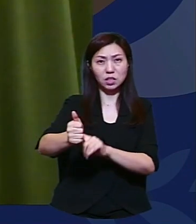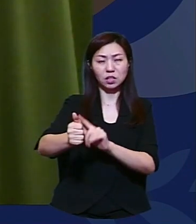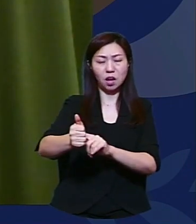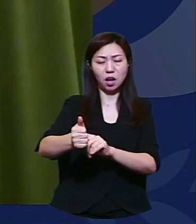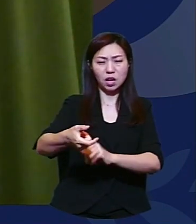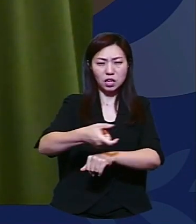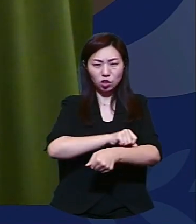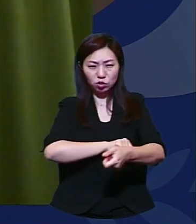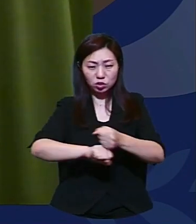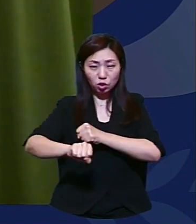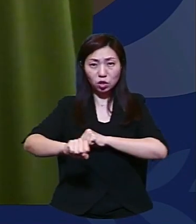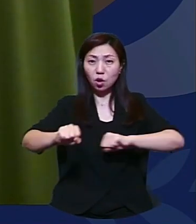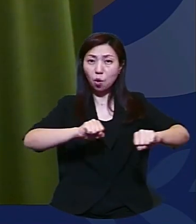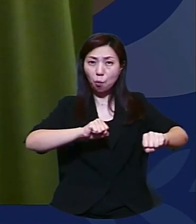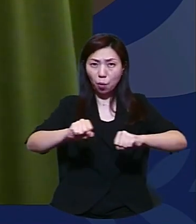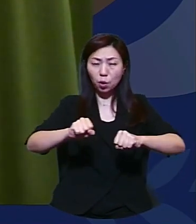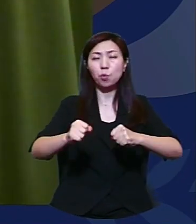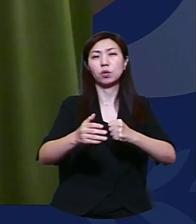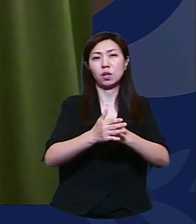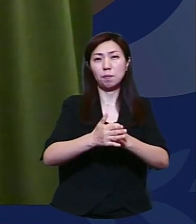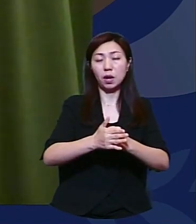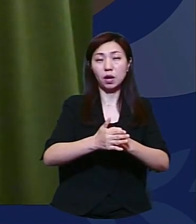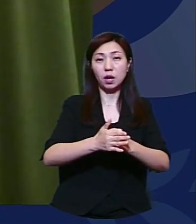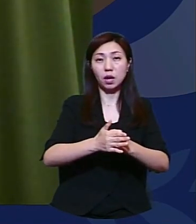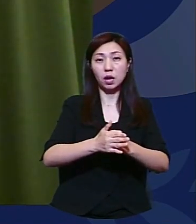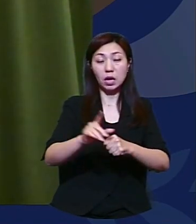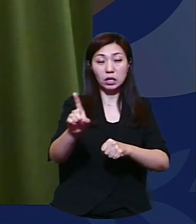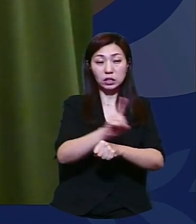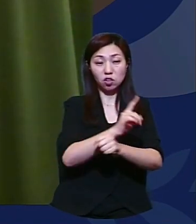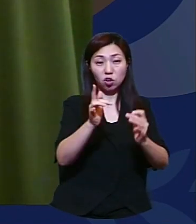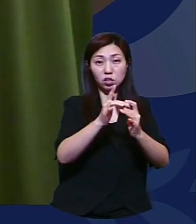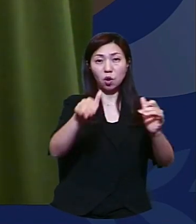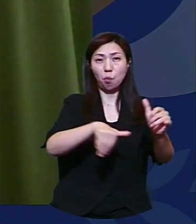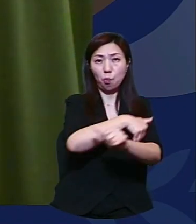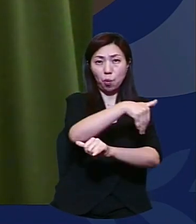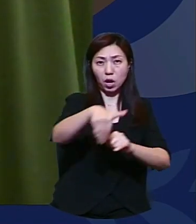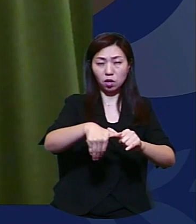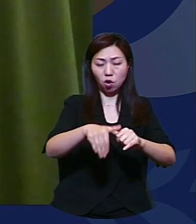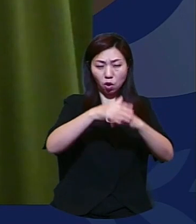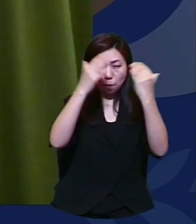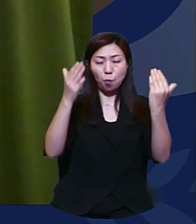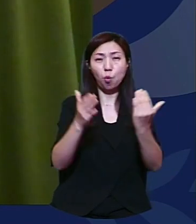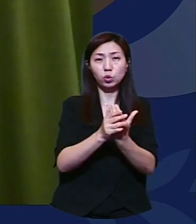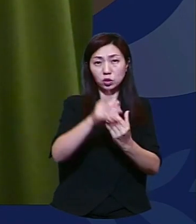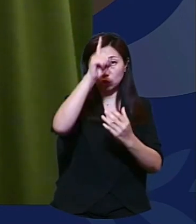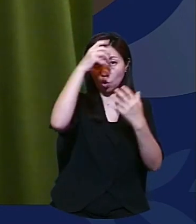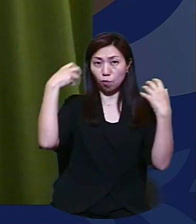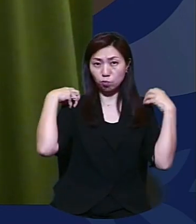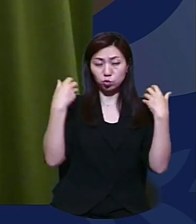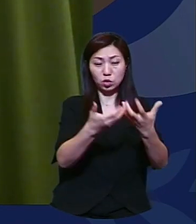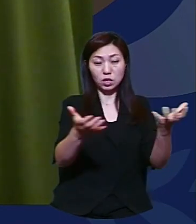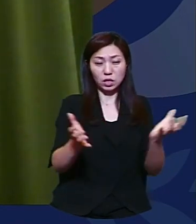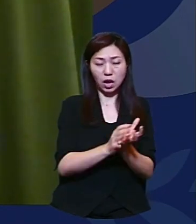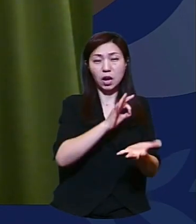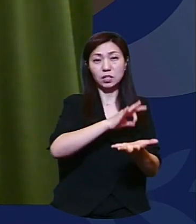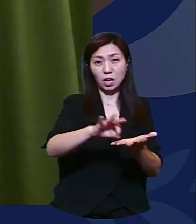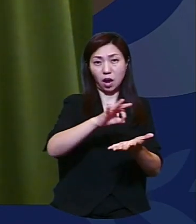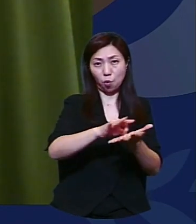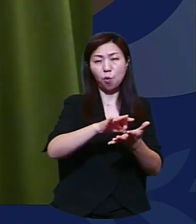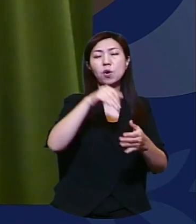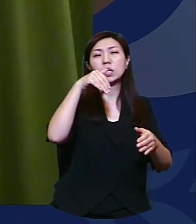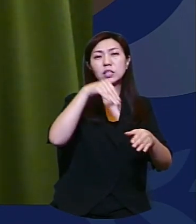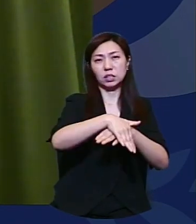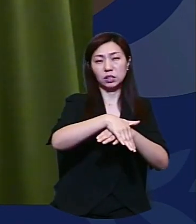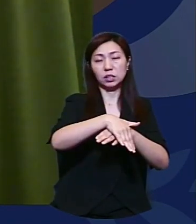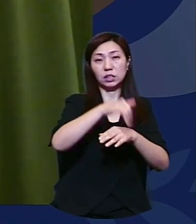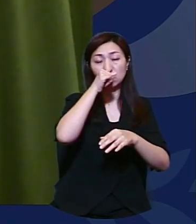the government. And the top down really does matter. We know that there are other countries